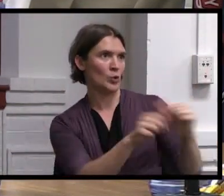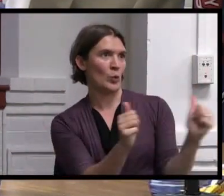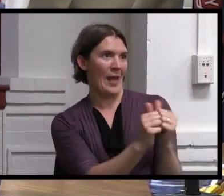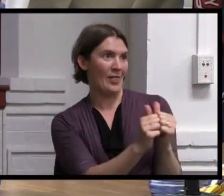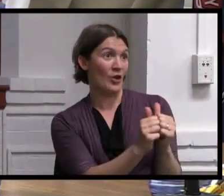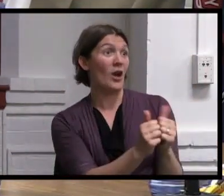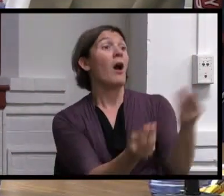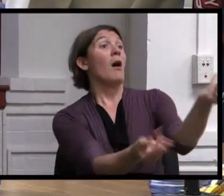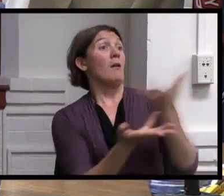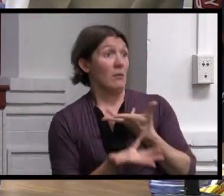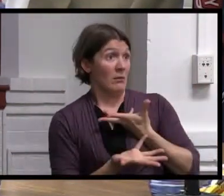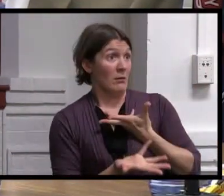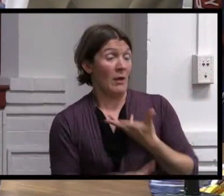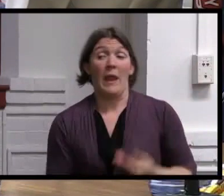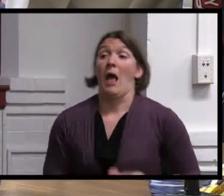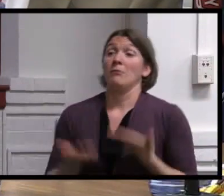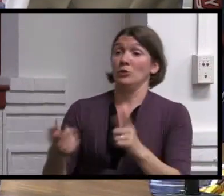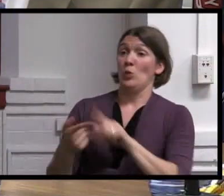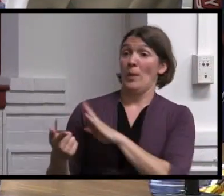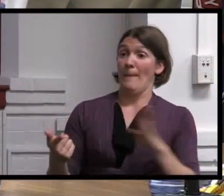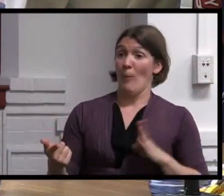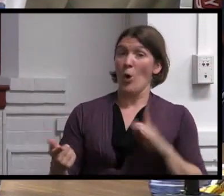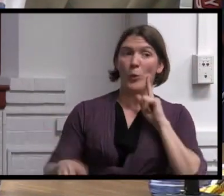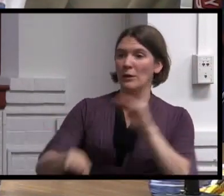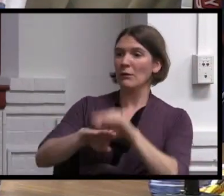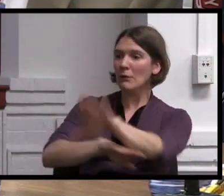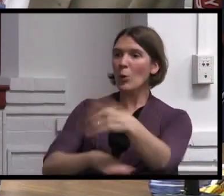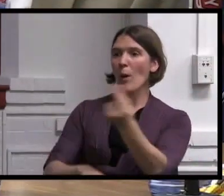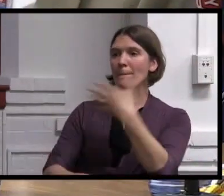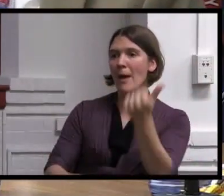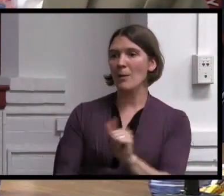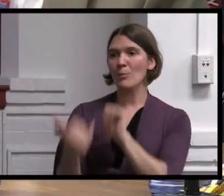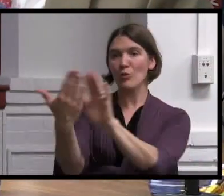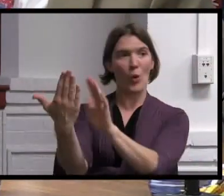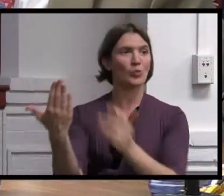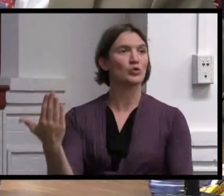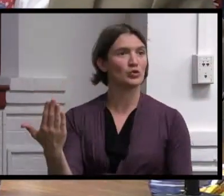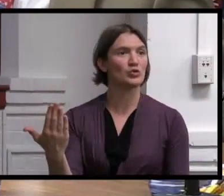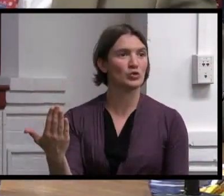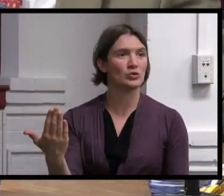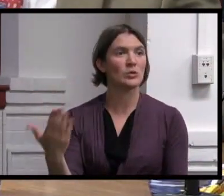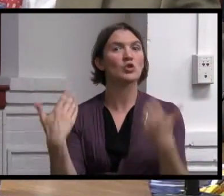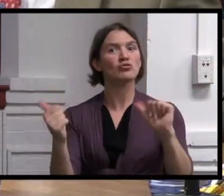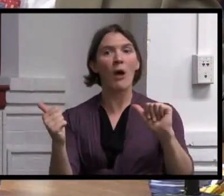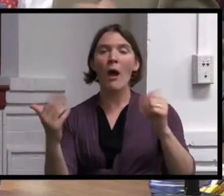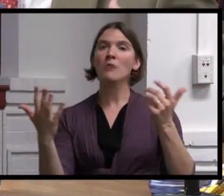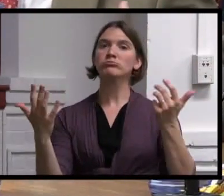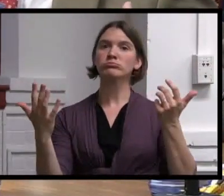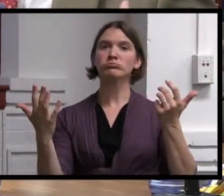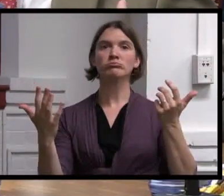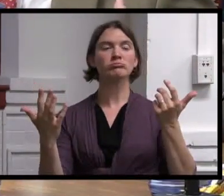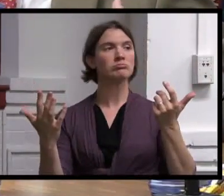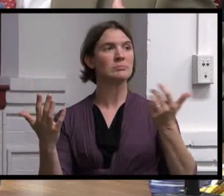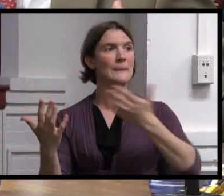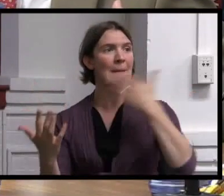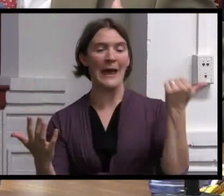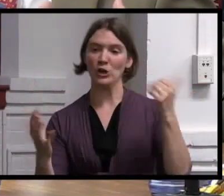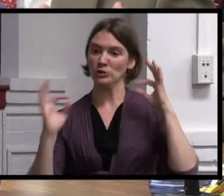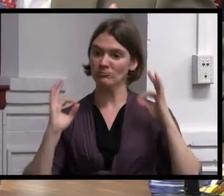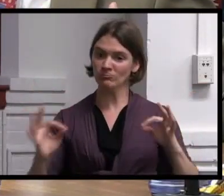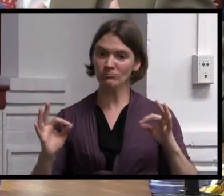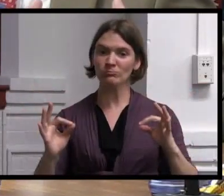come back and provide better advice about actions that the select board might take so that there'll be, you know, some subset of this that